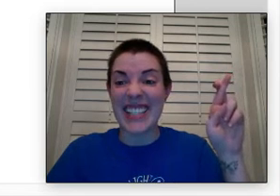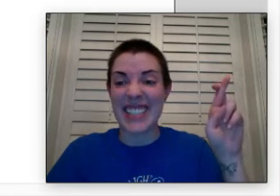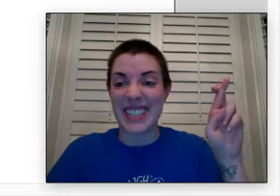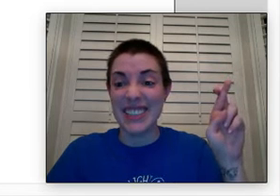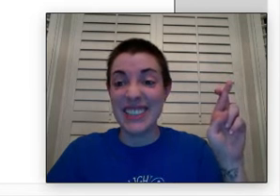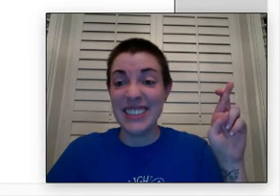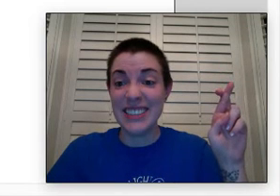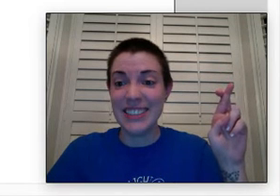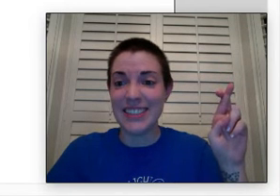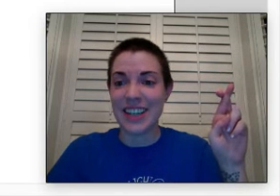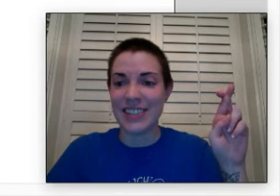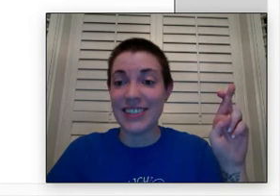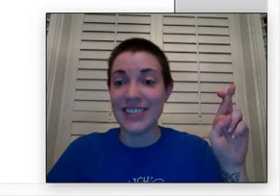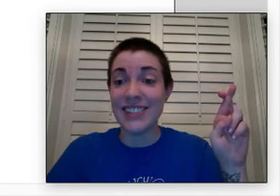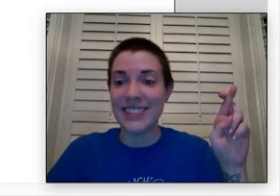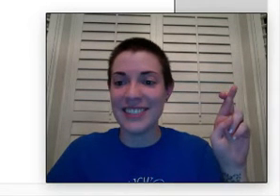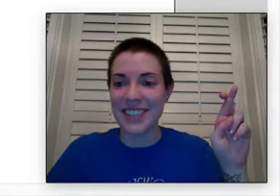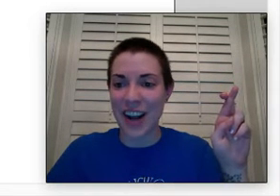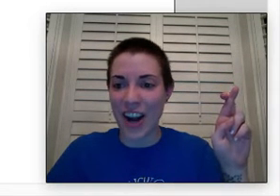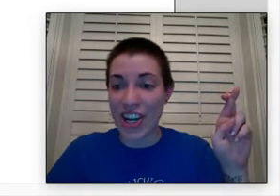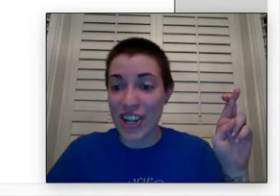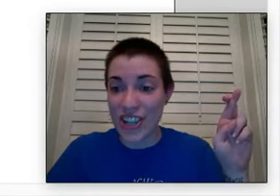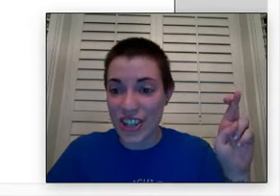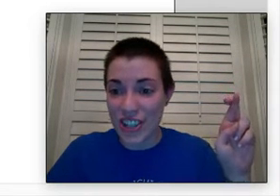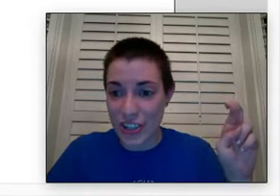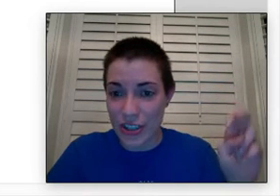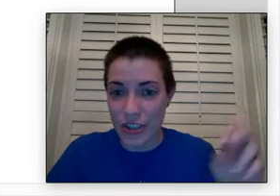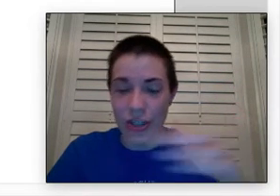and r.